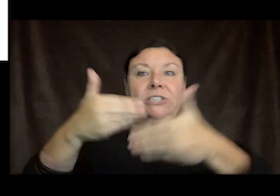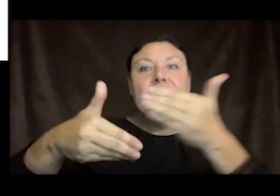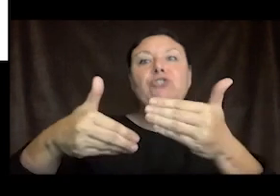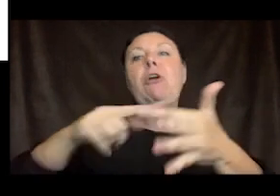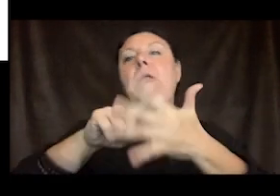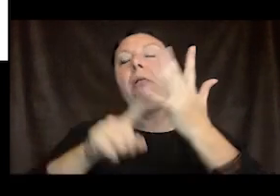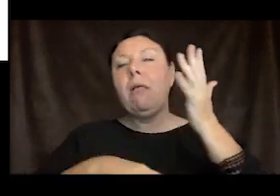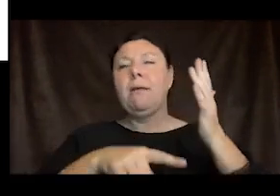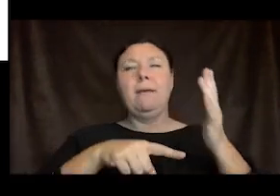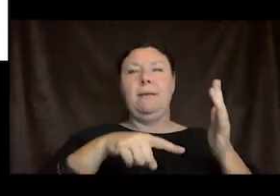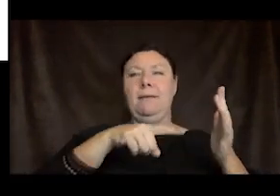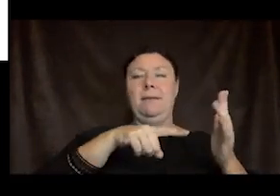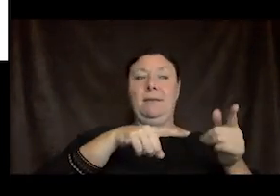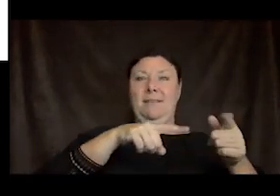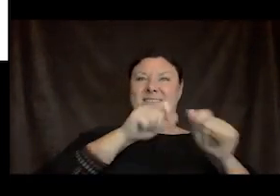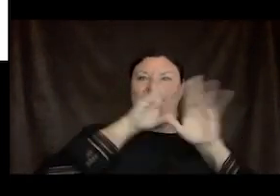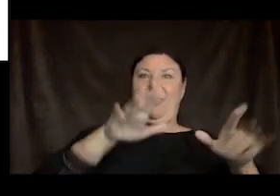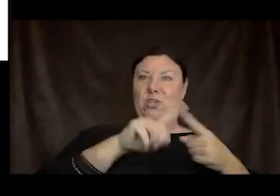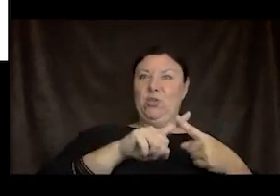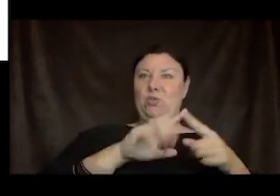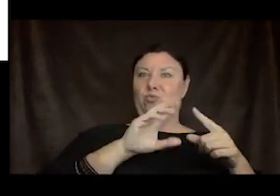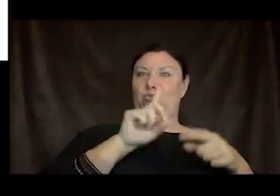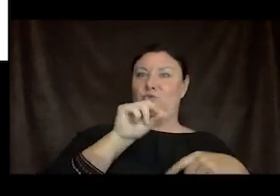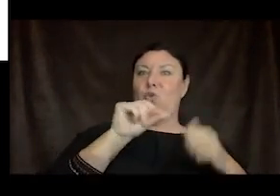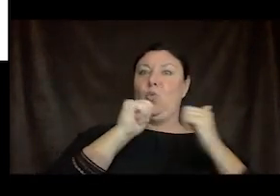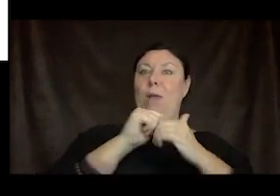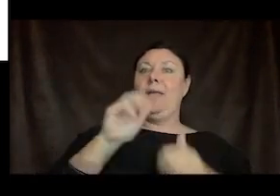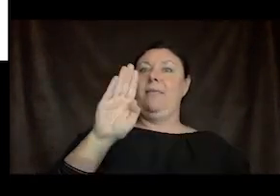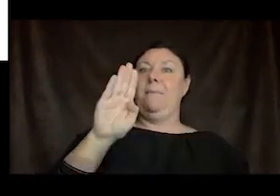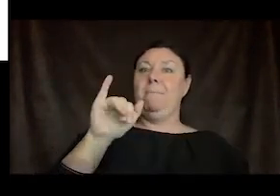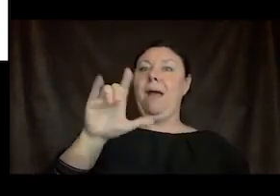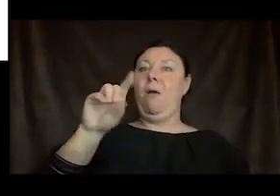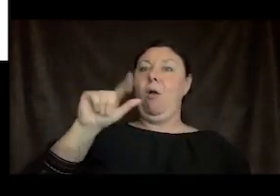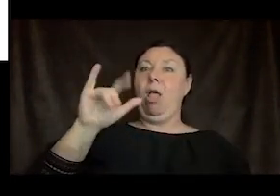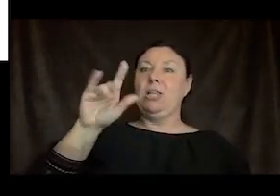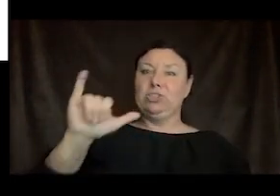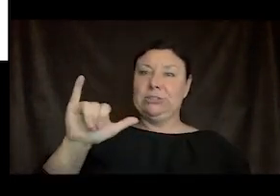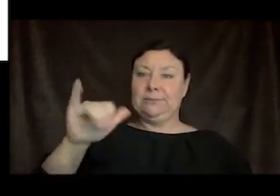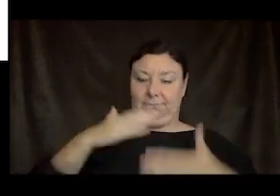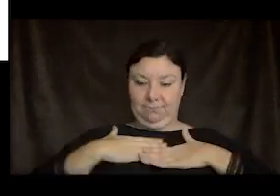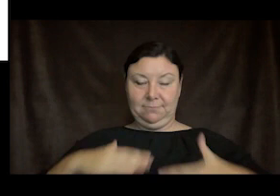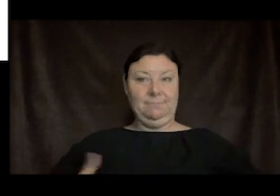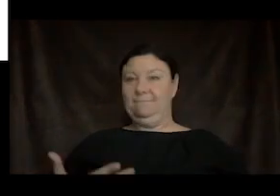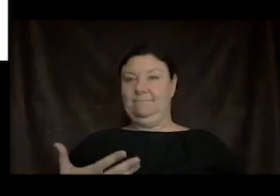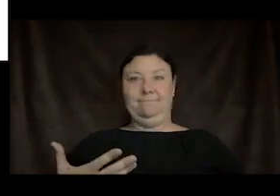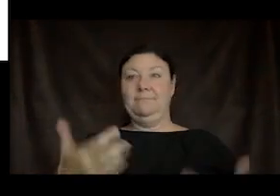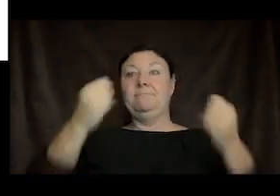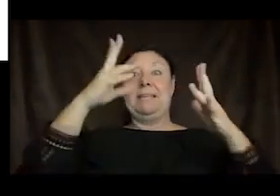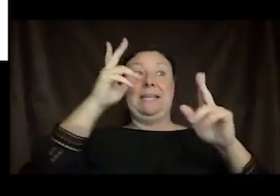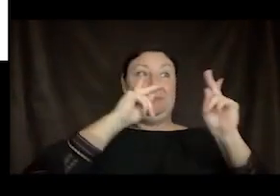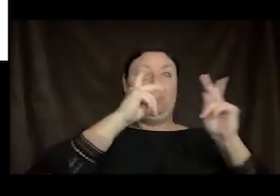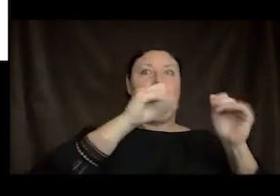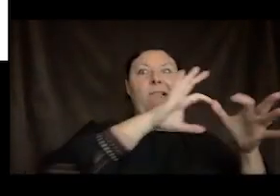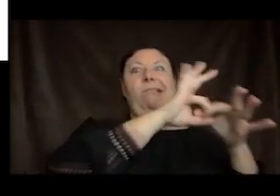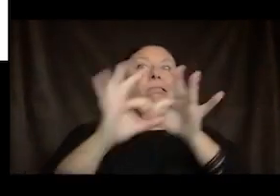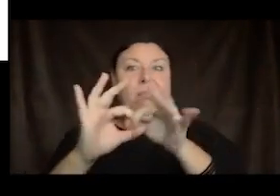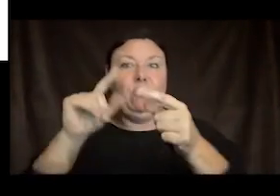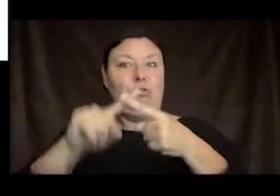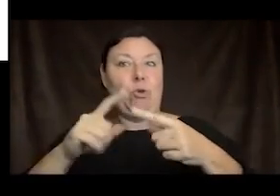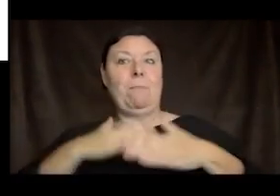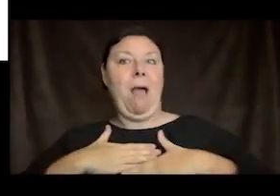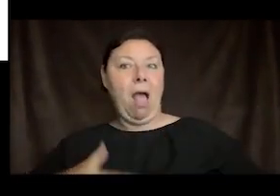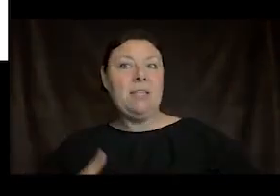to do with biology, even though there were attempts for many years to connect it to biology. Being able